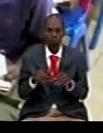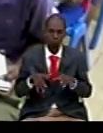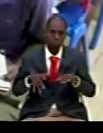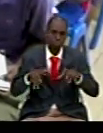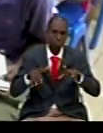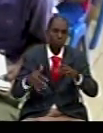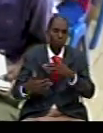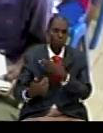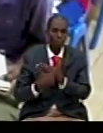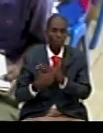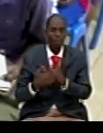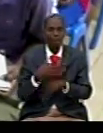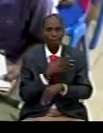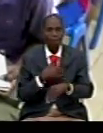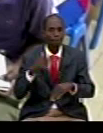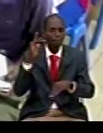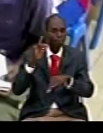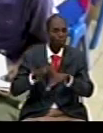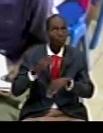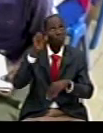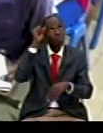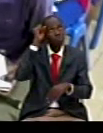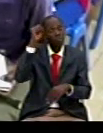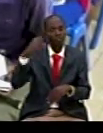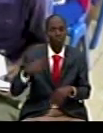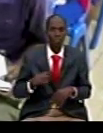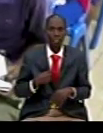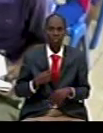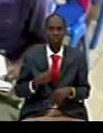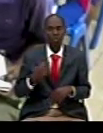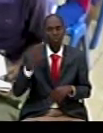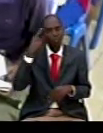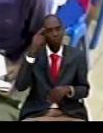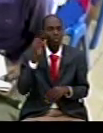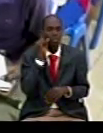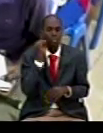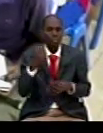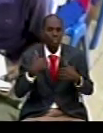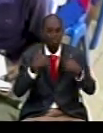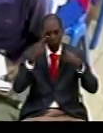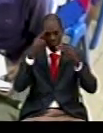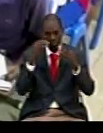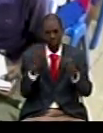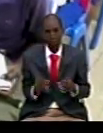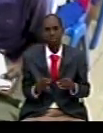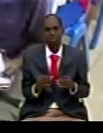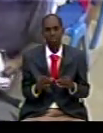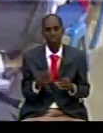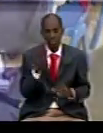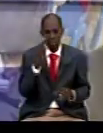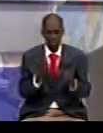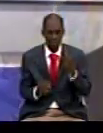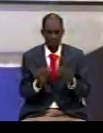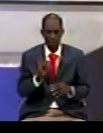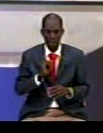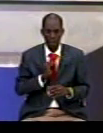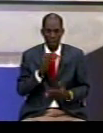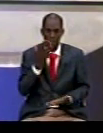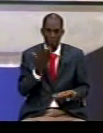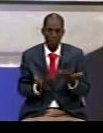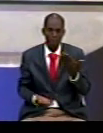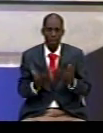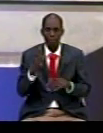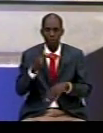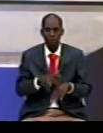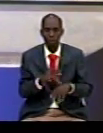and touched his garment. For she said, if I may touch